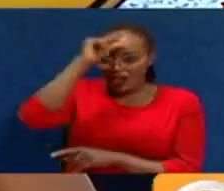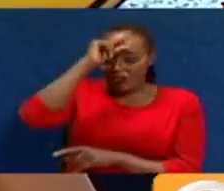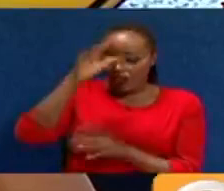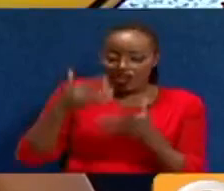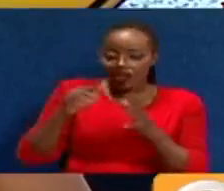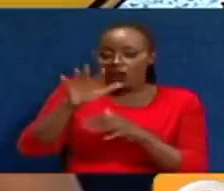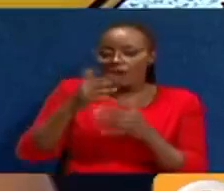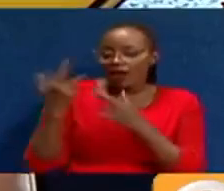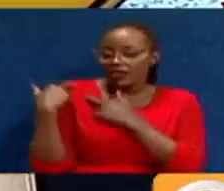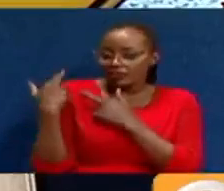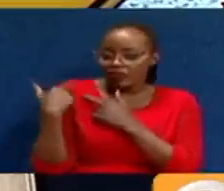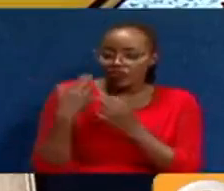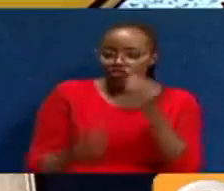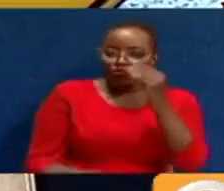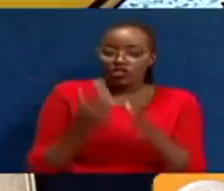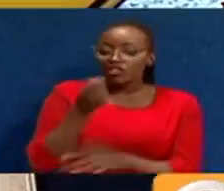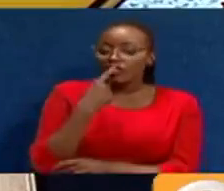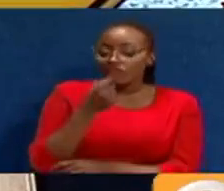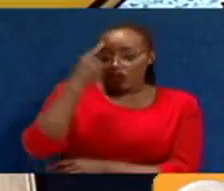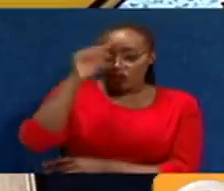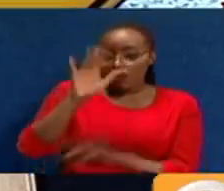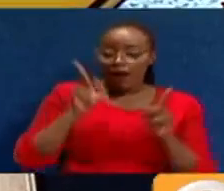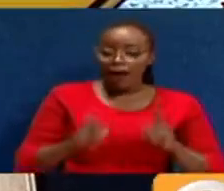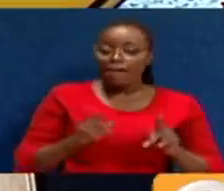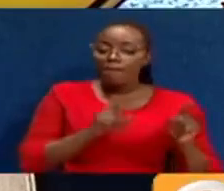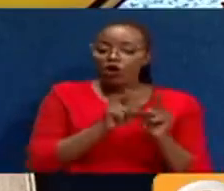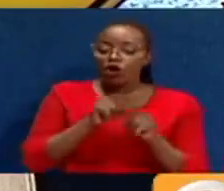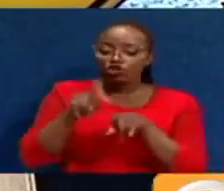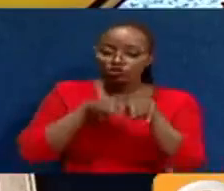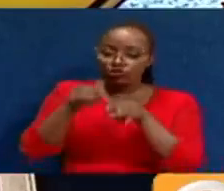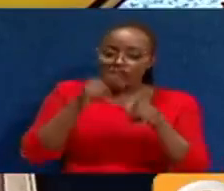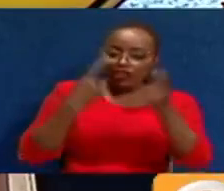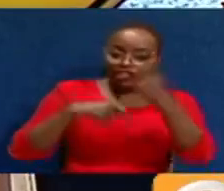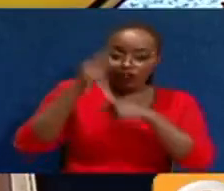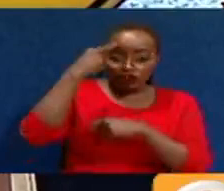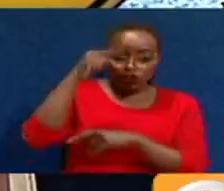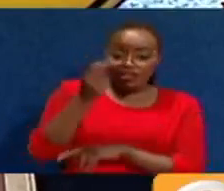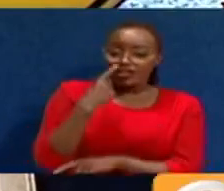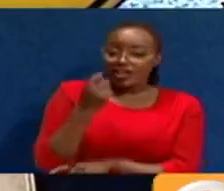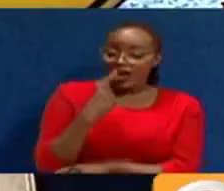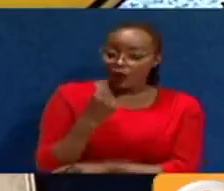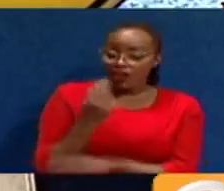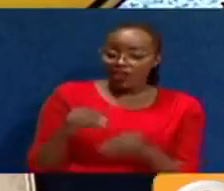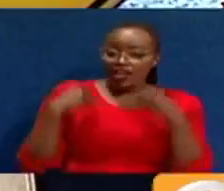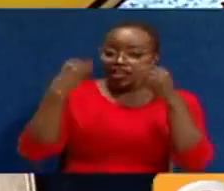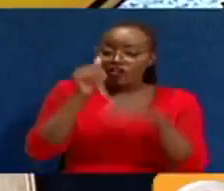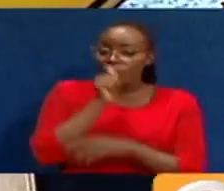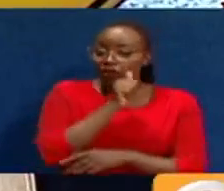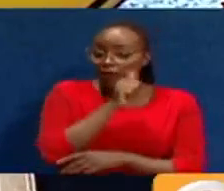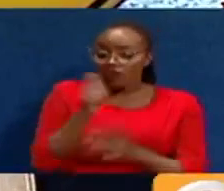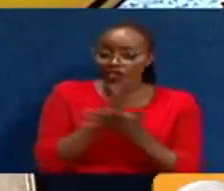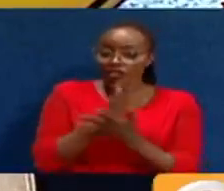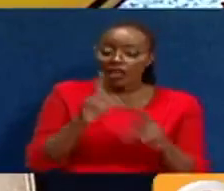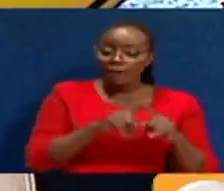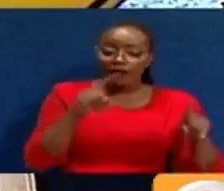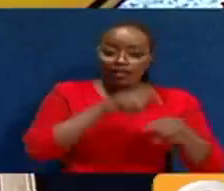up their responsibility to produce medicines for their people and to regulate the sale of those medicines. They gave it up to the private sector.